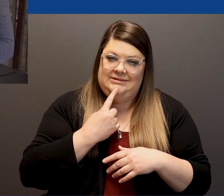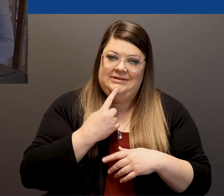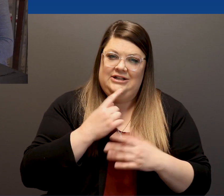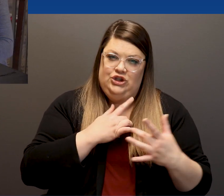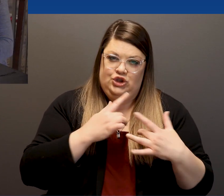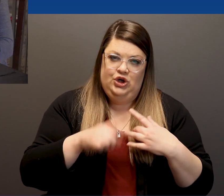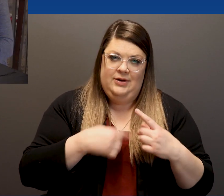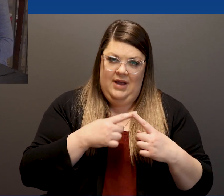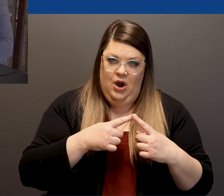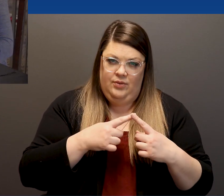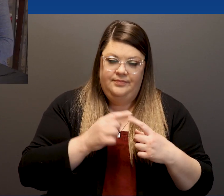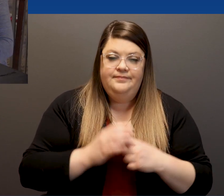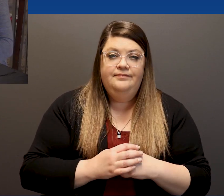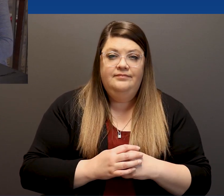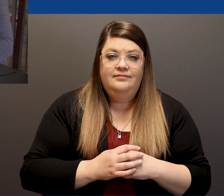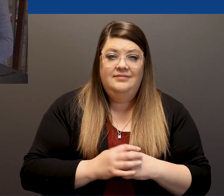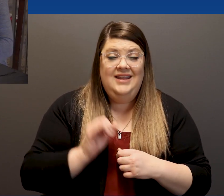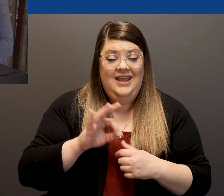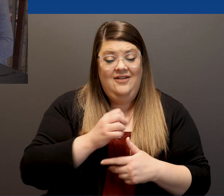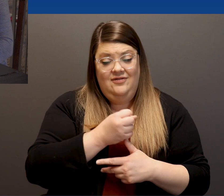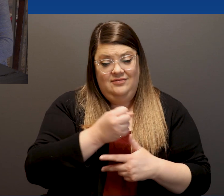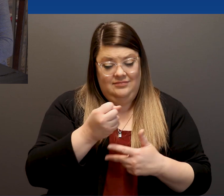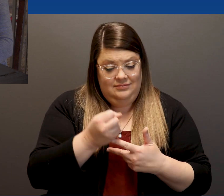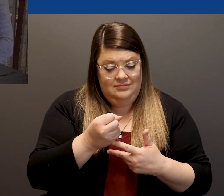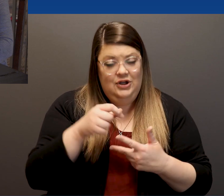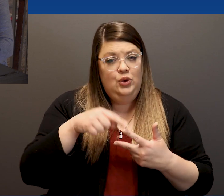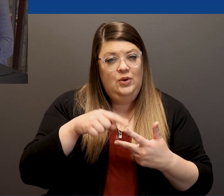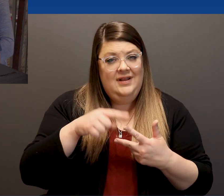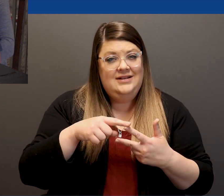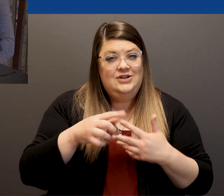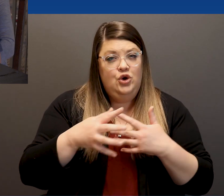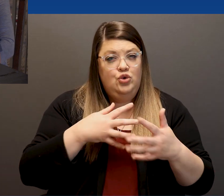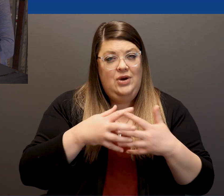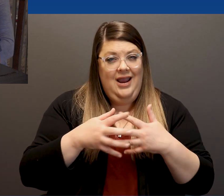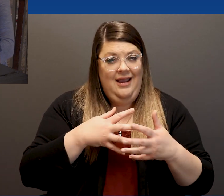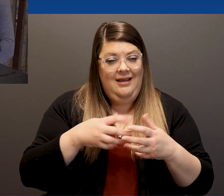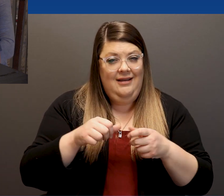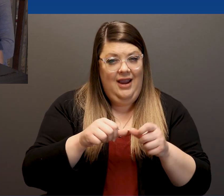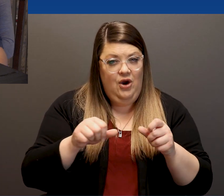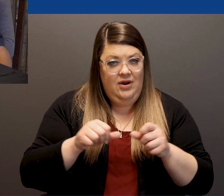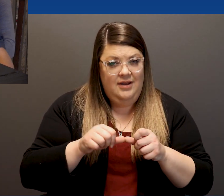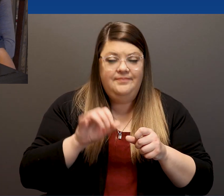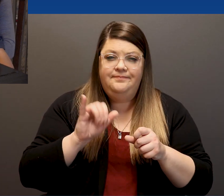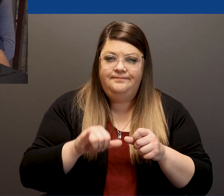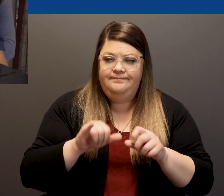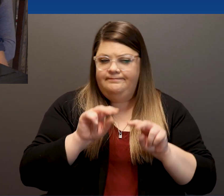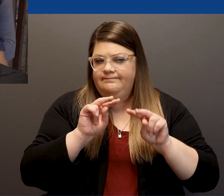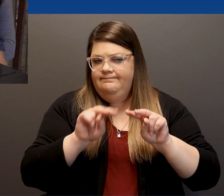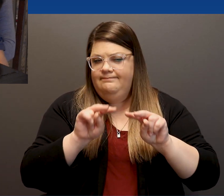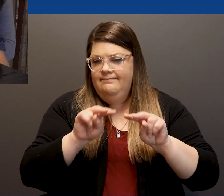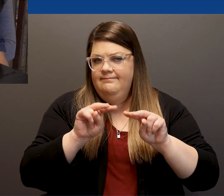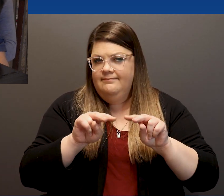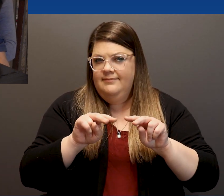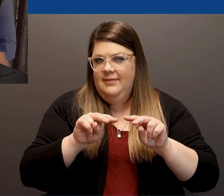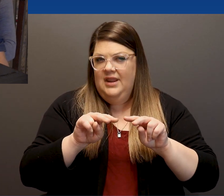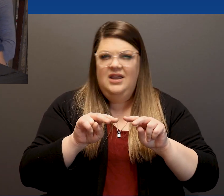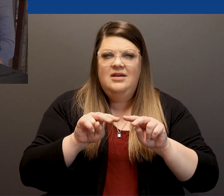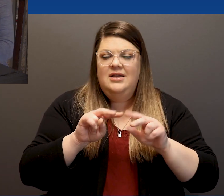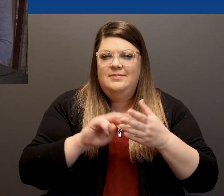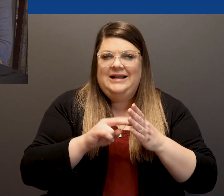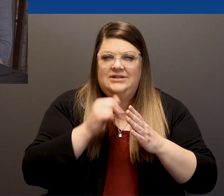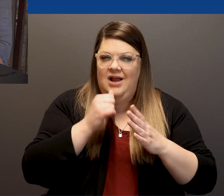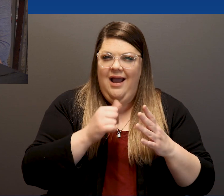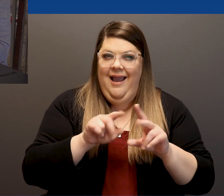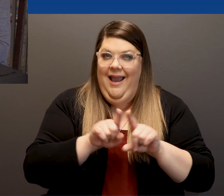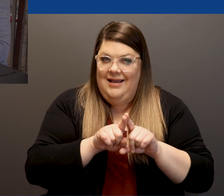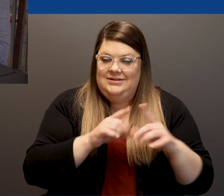Okay. If he falls into this gray area, that's going to be a monitoring zone. So we're not as concerned, but we